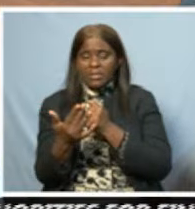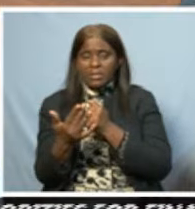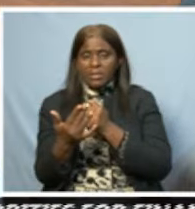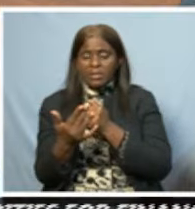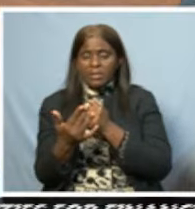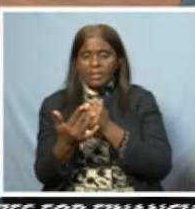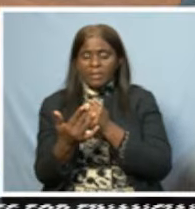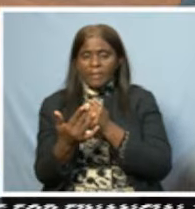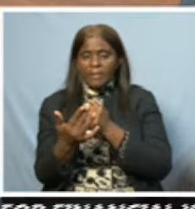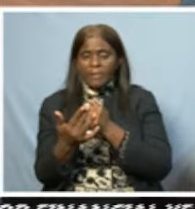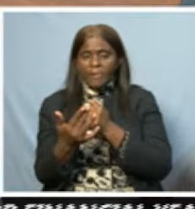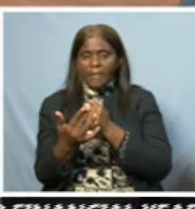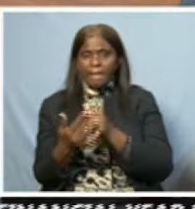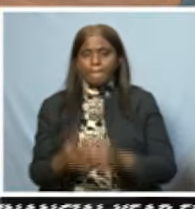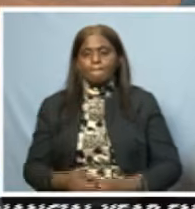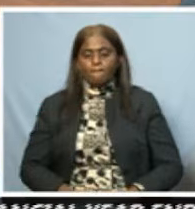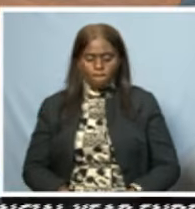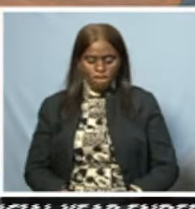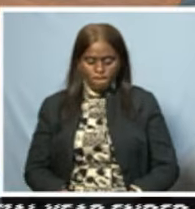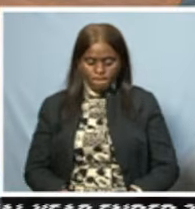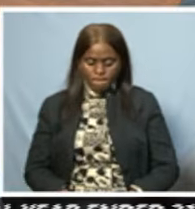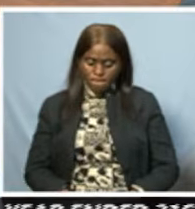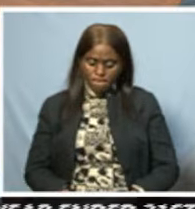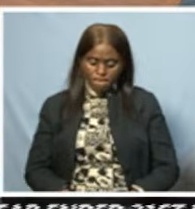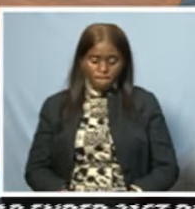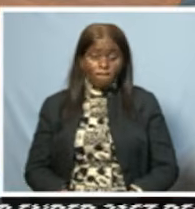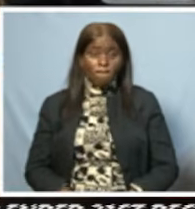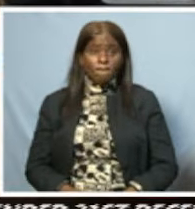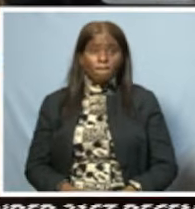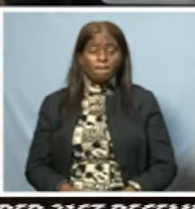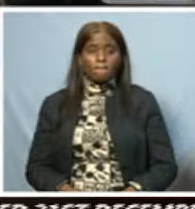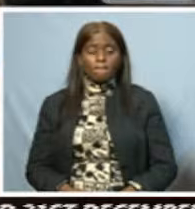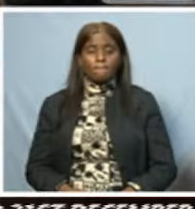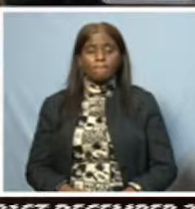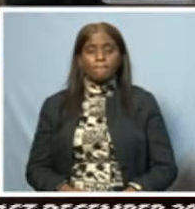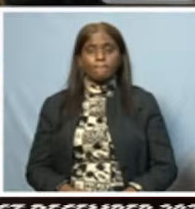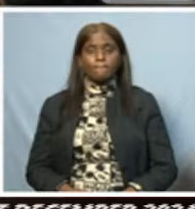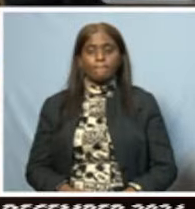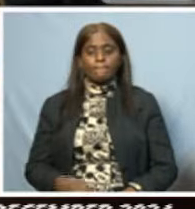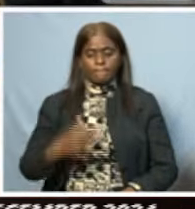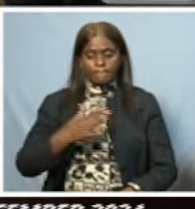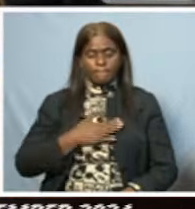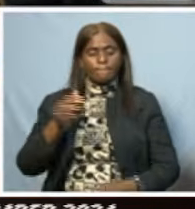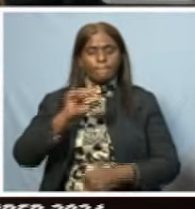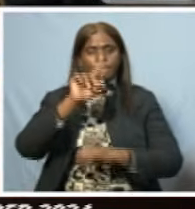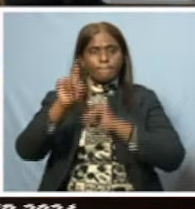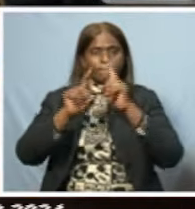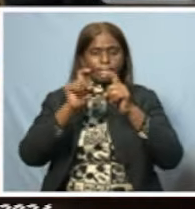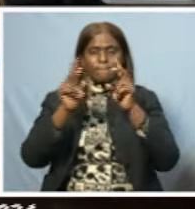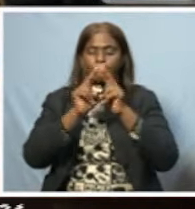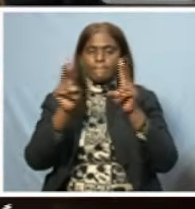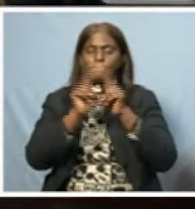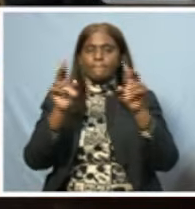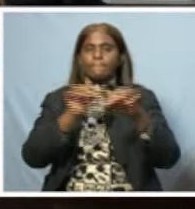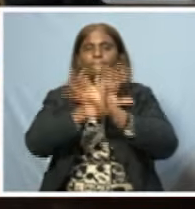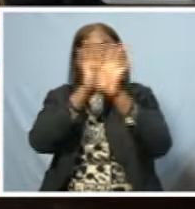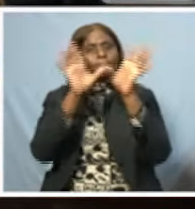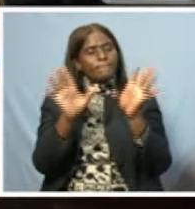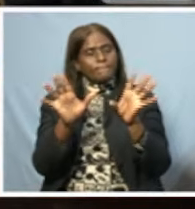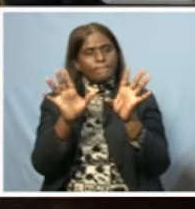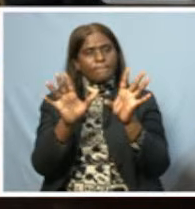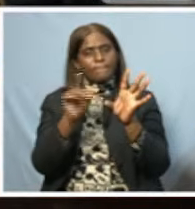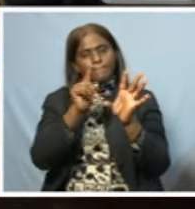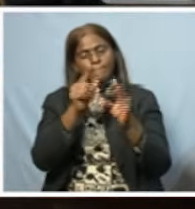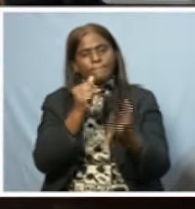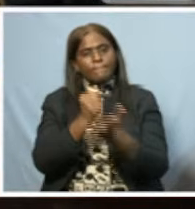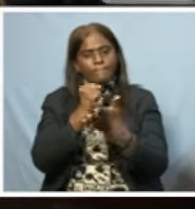not needed, and that saving our as well as matters in time, which surrounding